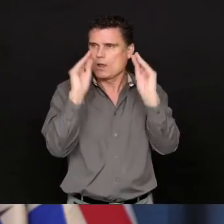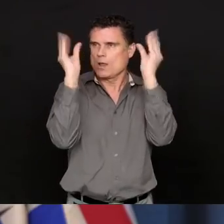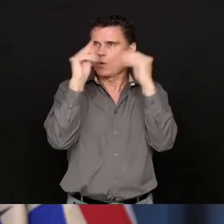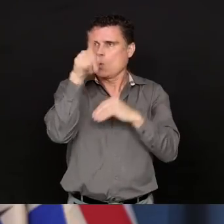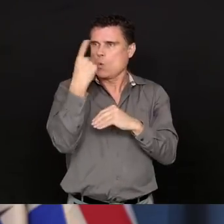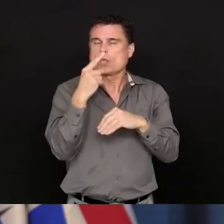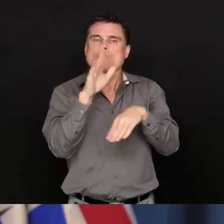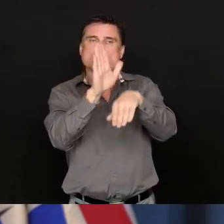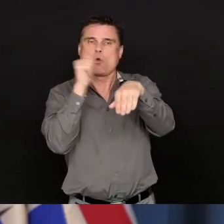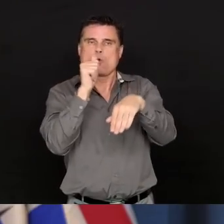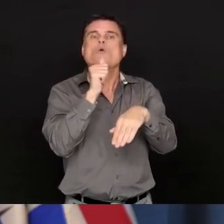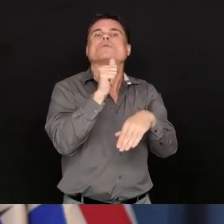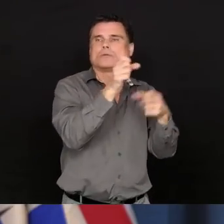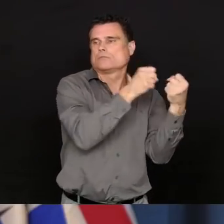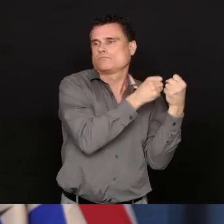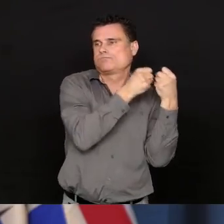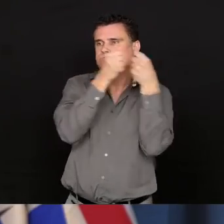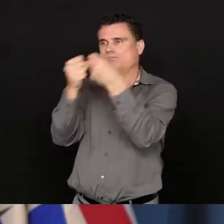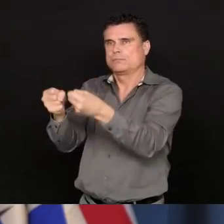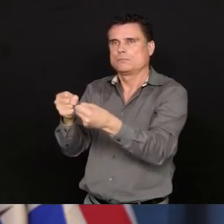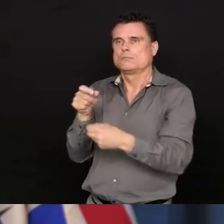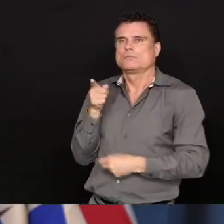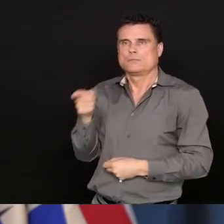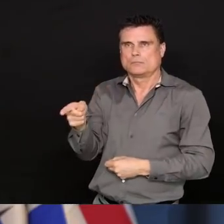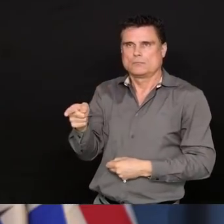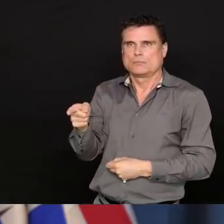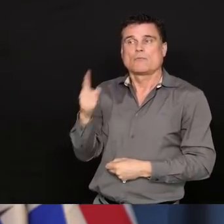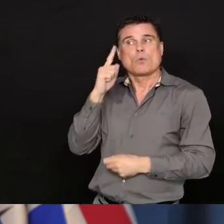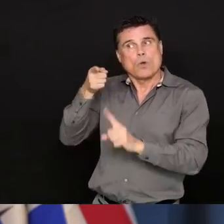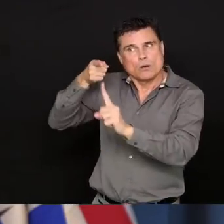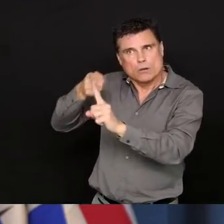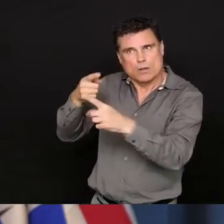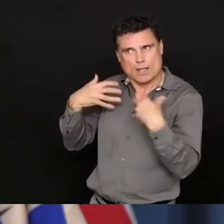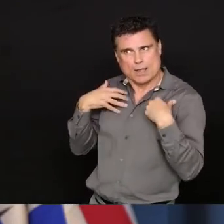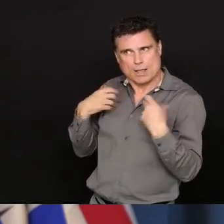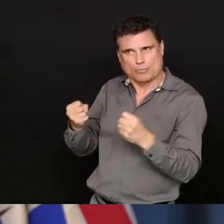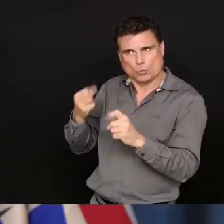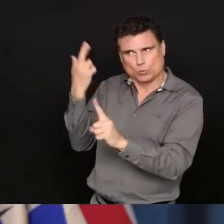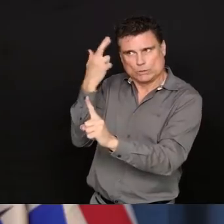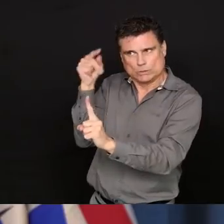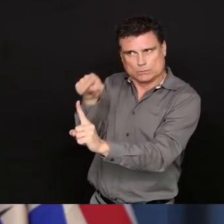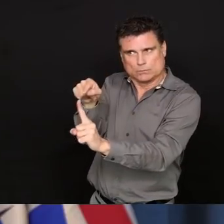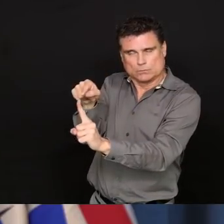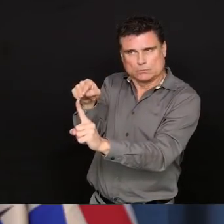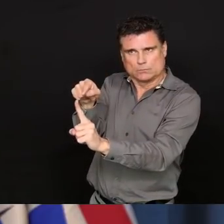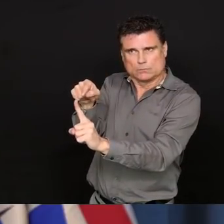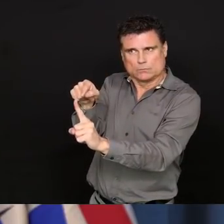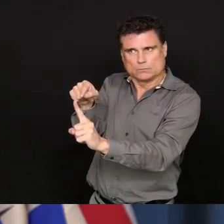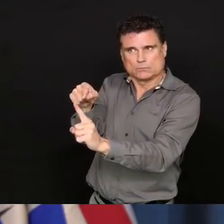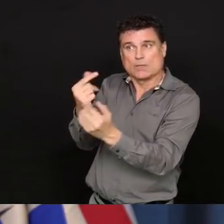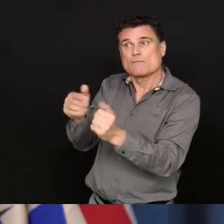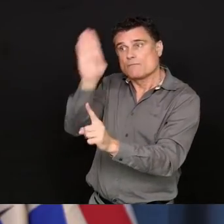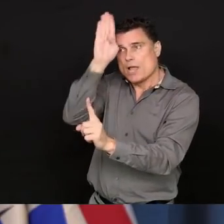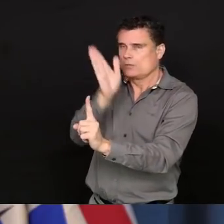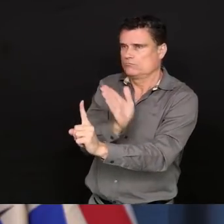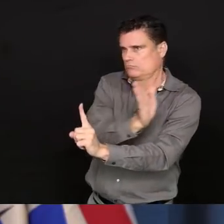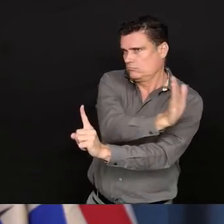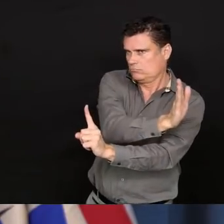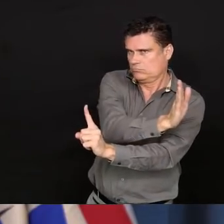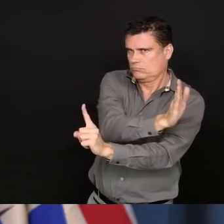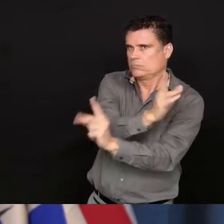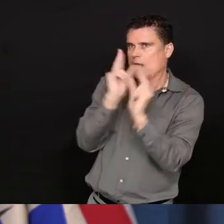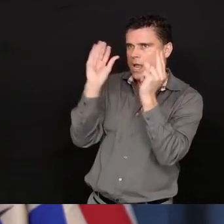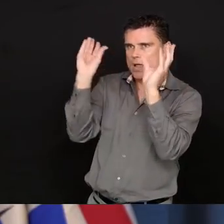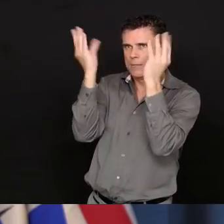paramedic call numbers are going down because people aren't out as much. There's not as much transfer of people, as well